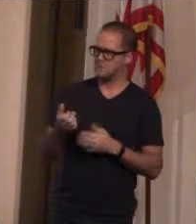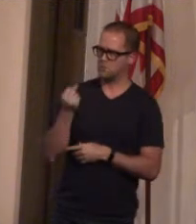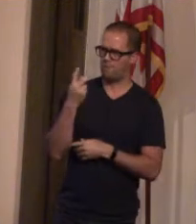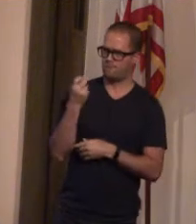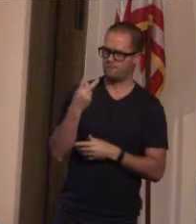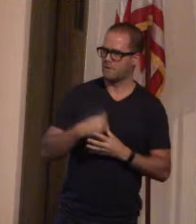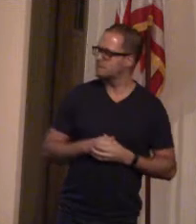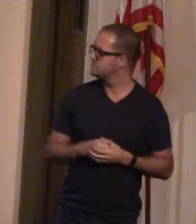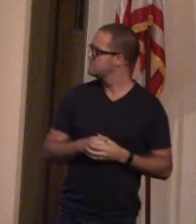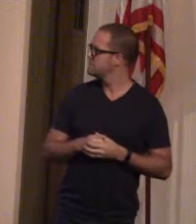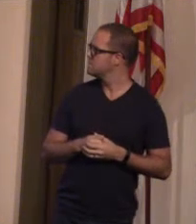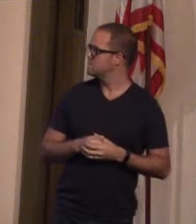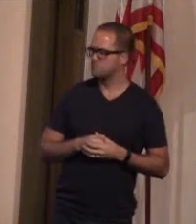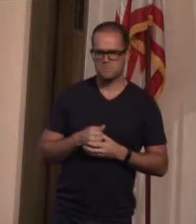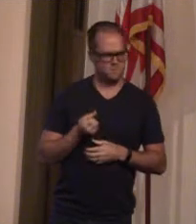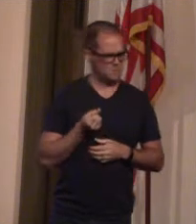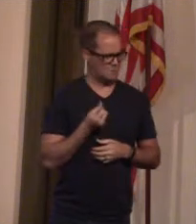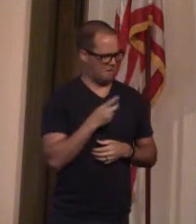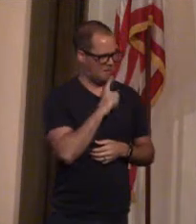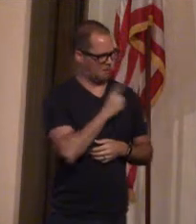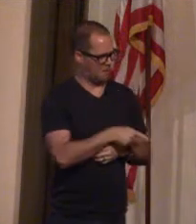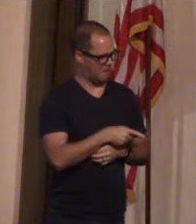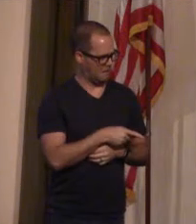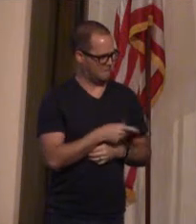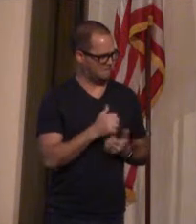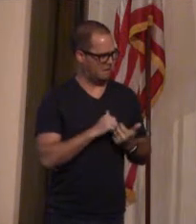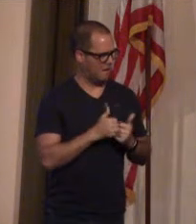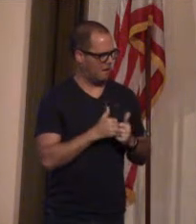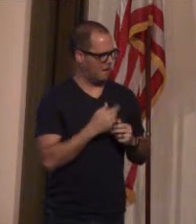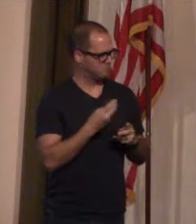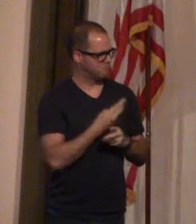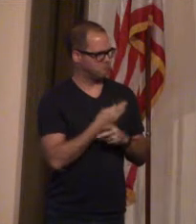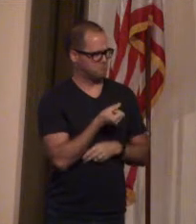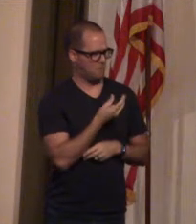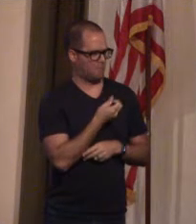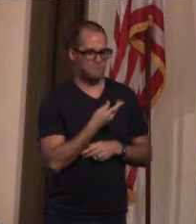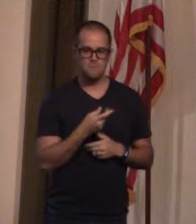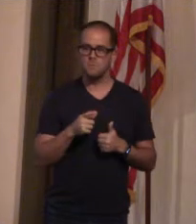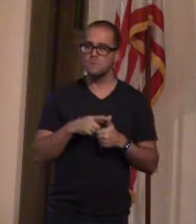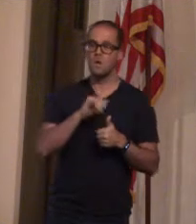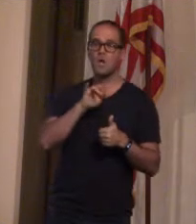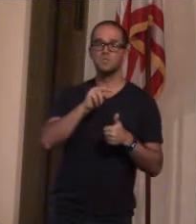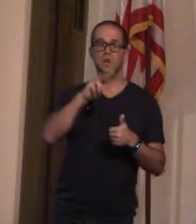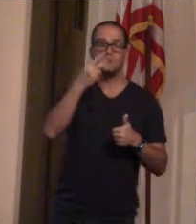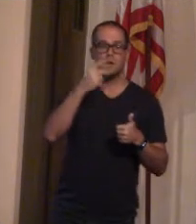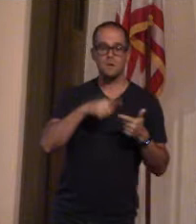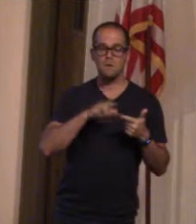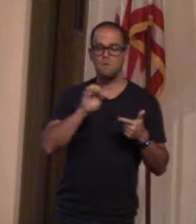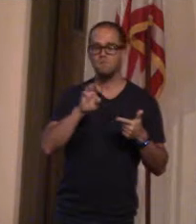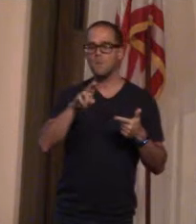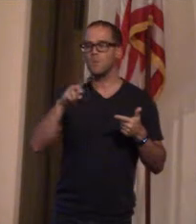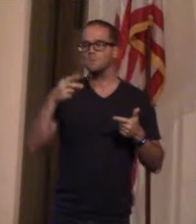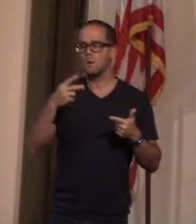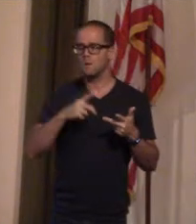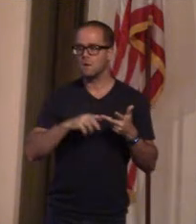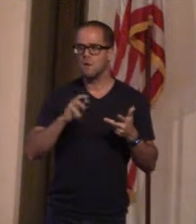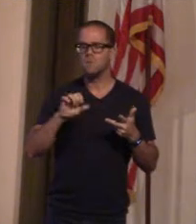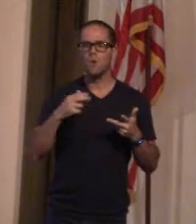calculator, looks at St. Peter. How many seconds are there in a year? Well, that's easy. It's 12.